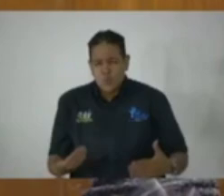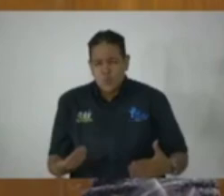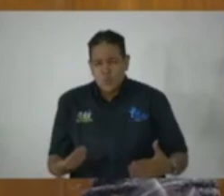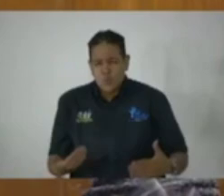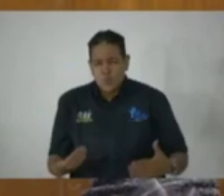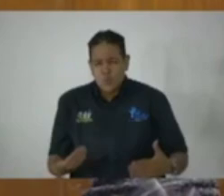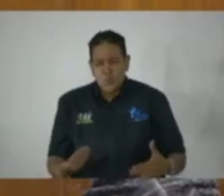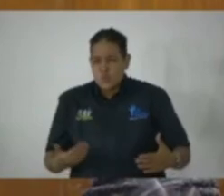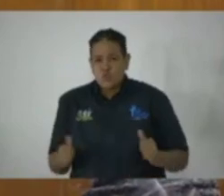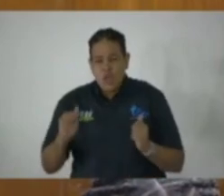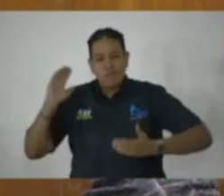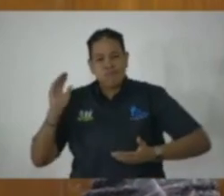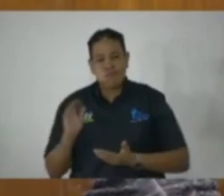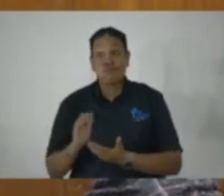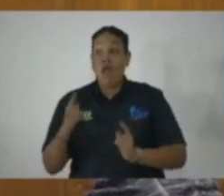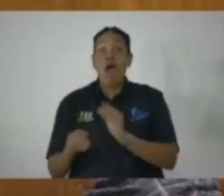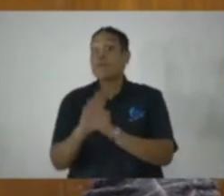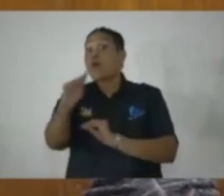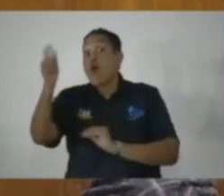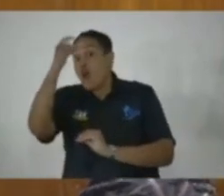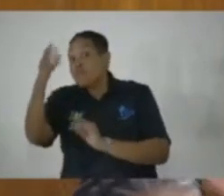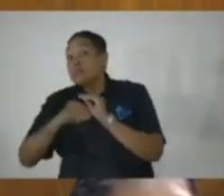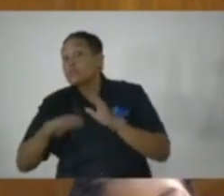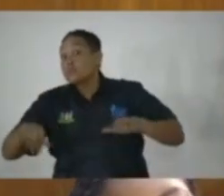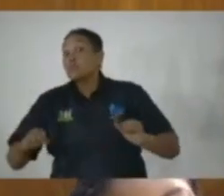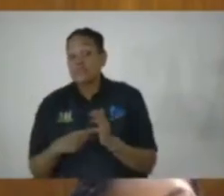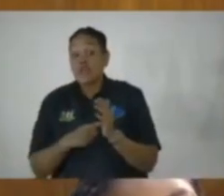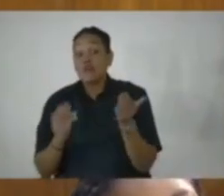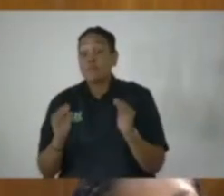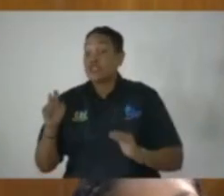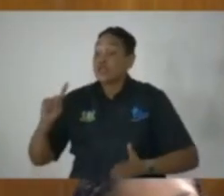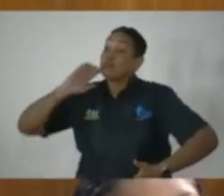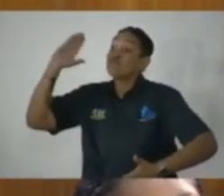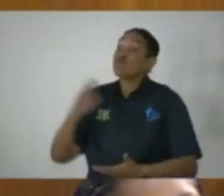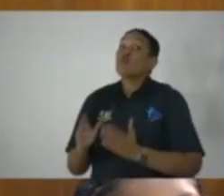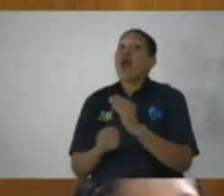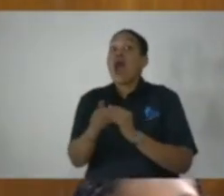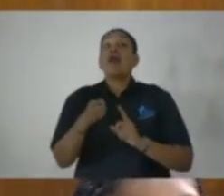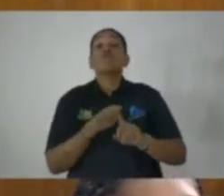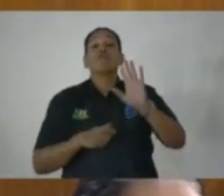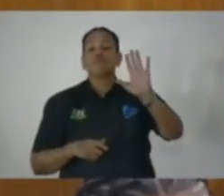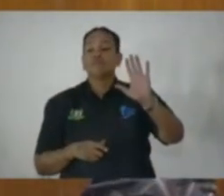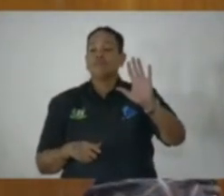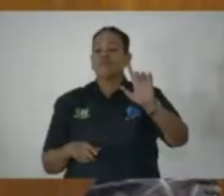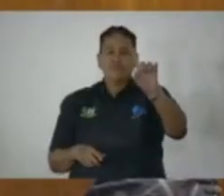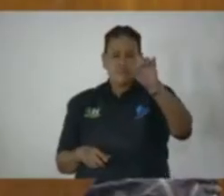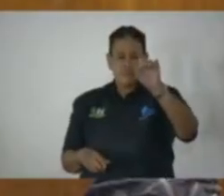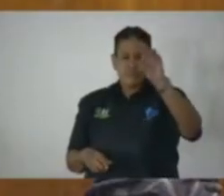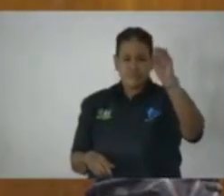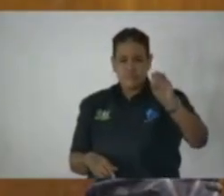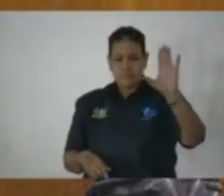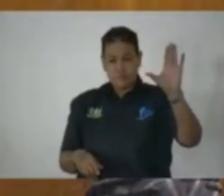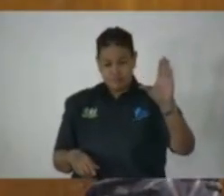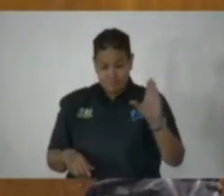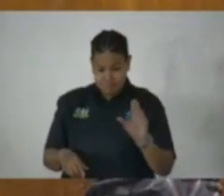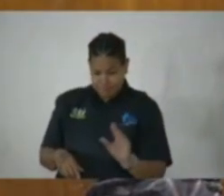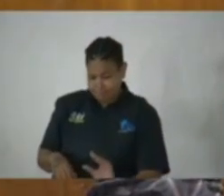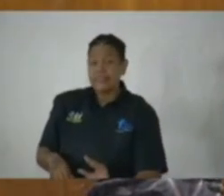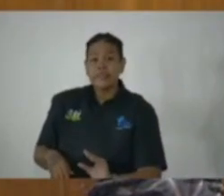Emotional damage. No, a government that took the debt to GDP down by 100%